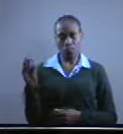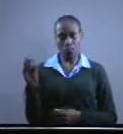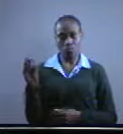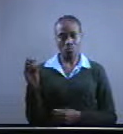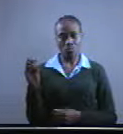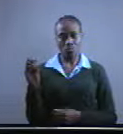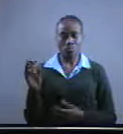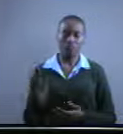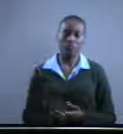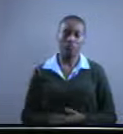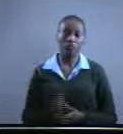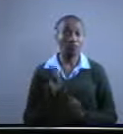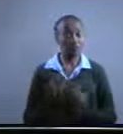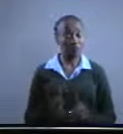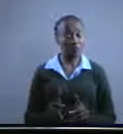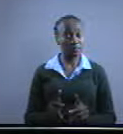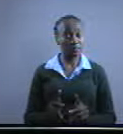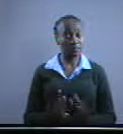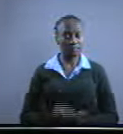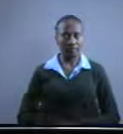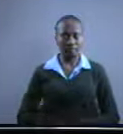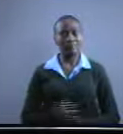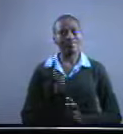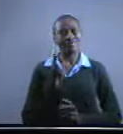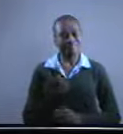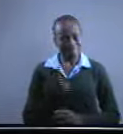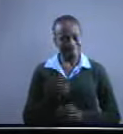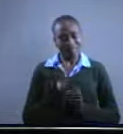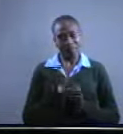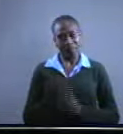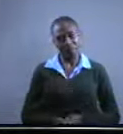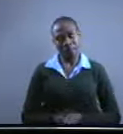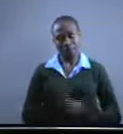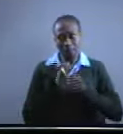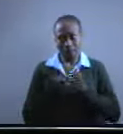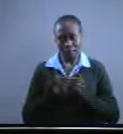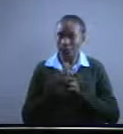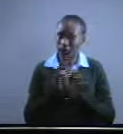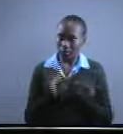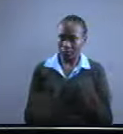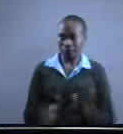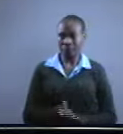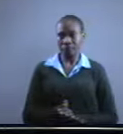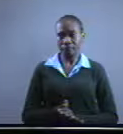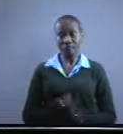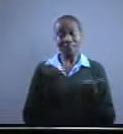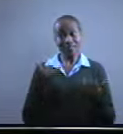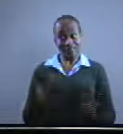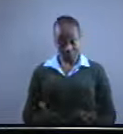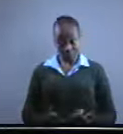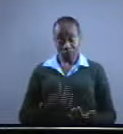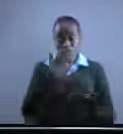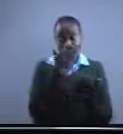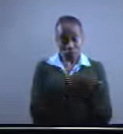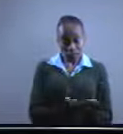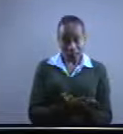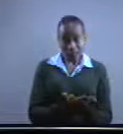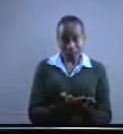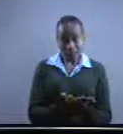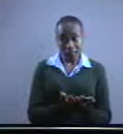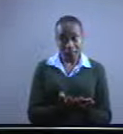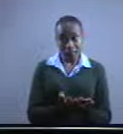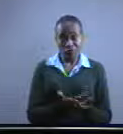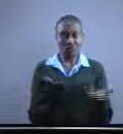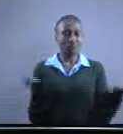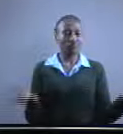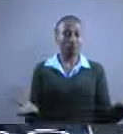Okay. Again, let me put it in case there's lack of clarity. I now put the motion. We object